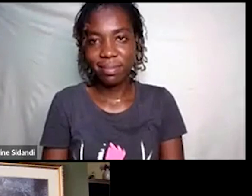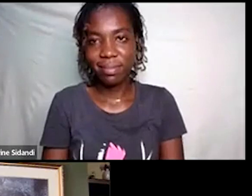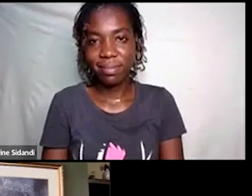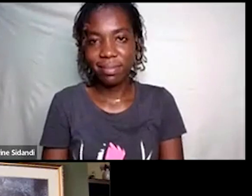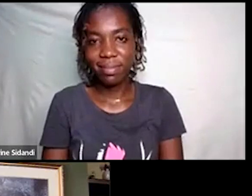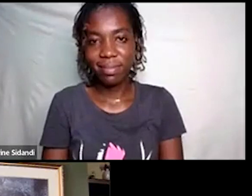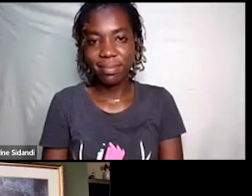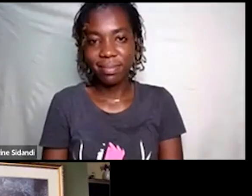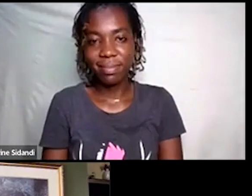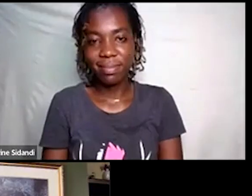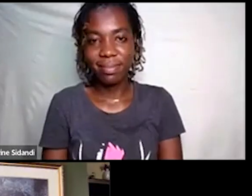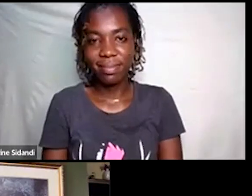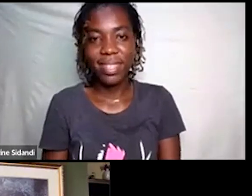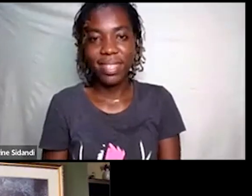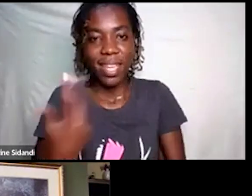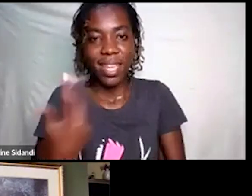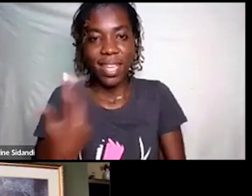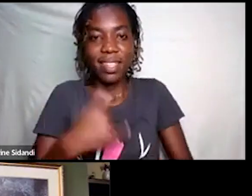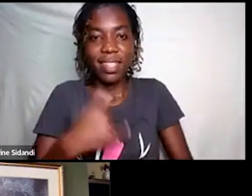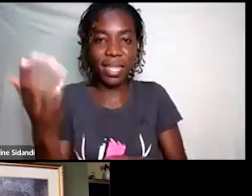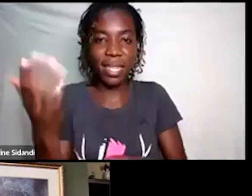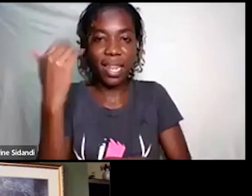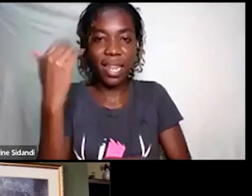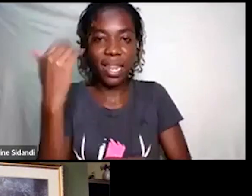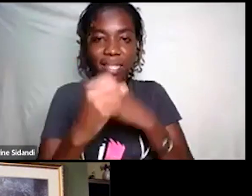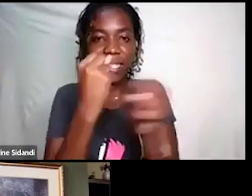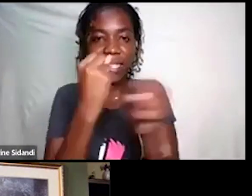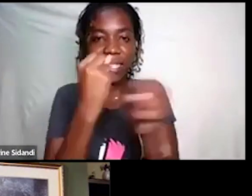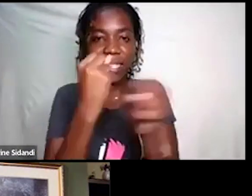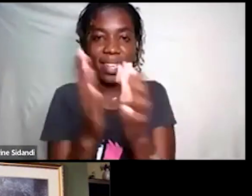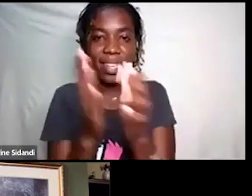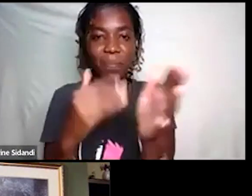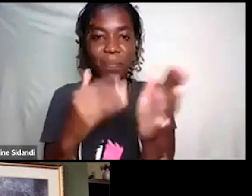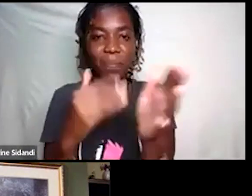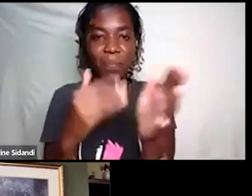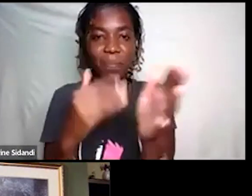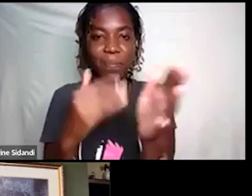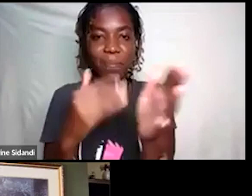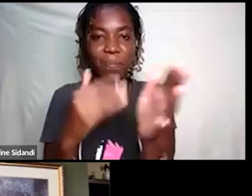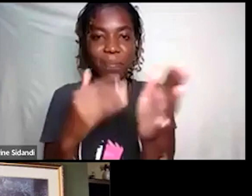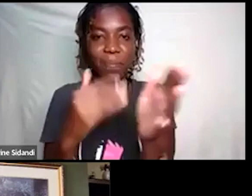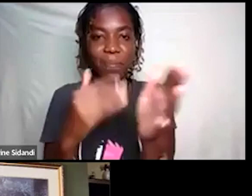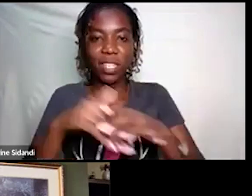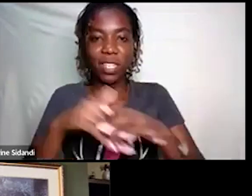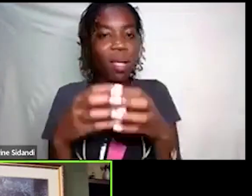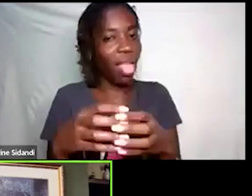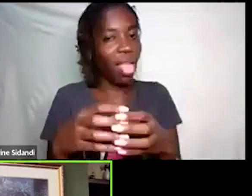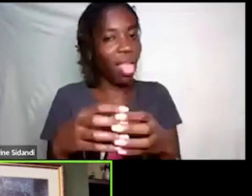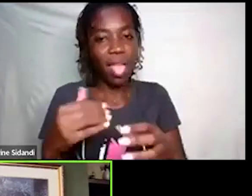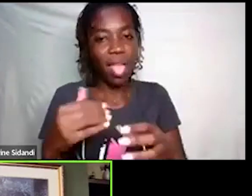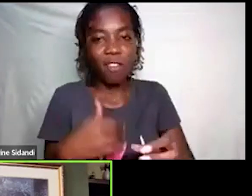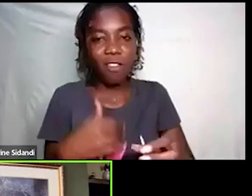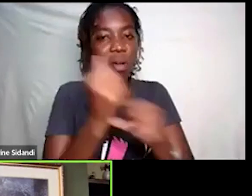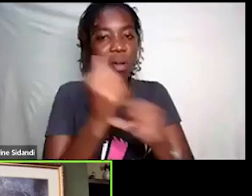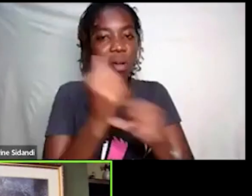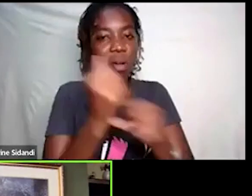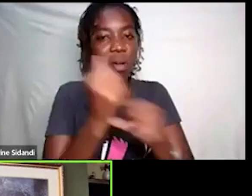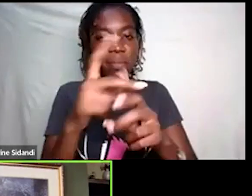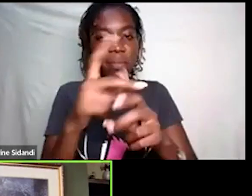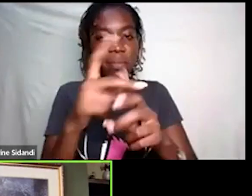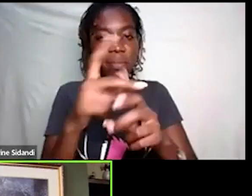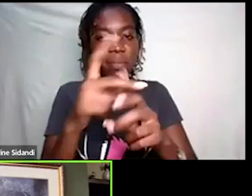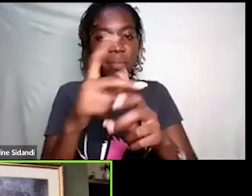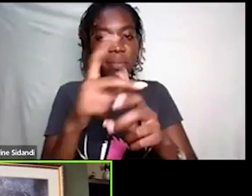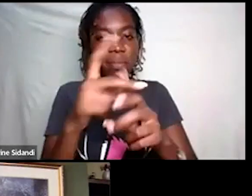last year. I was telling the people in the group, we actually learned that they are workplace husbands. Check our YouTube channel for Valentine last